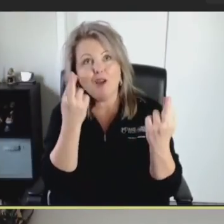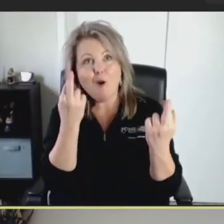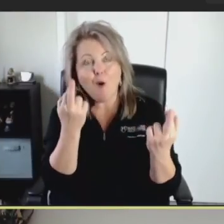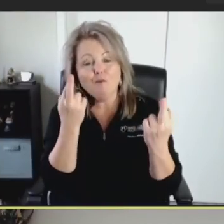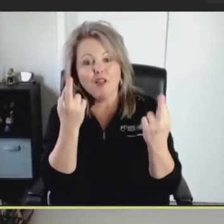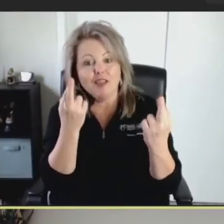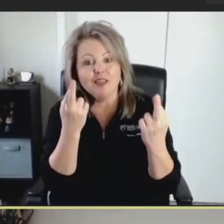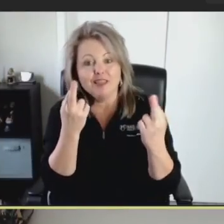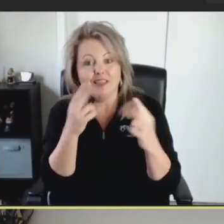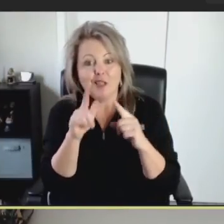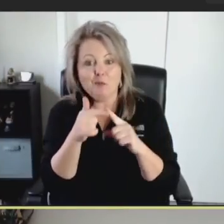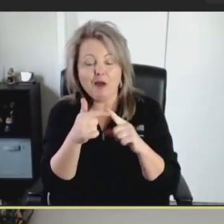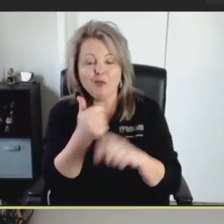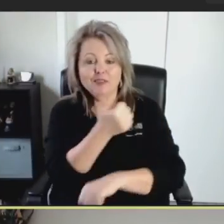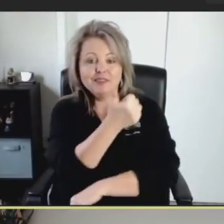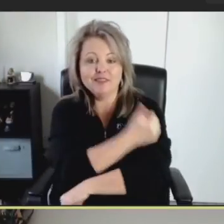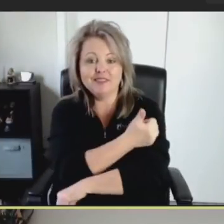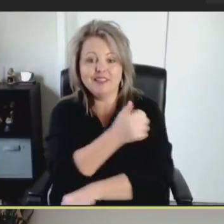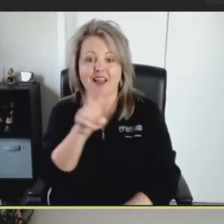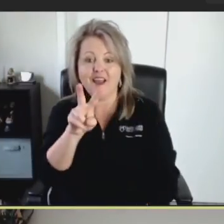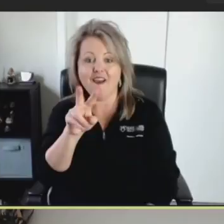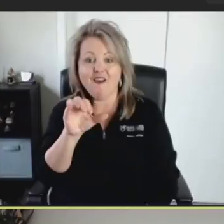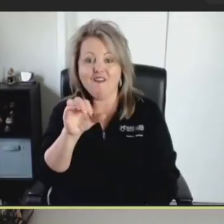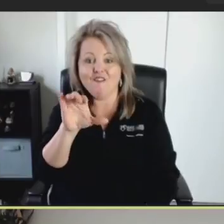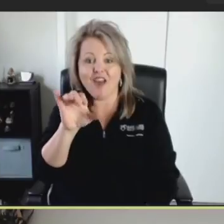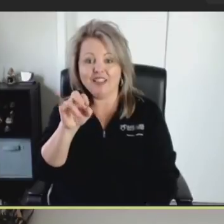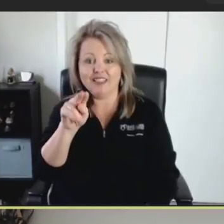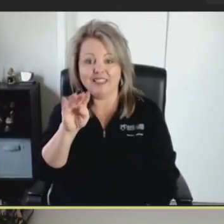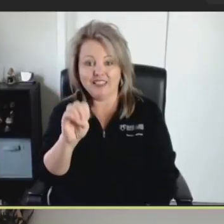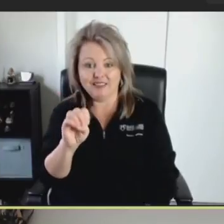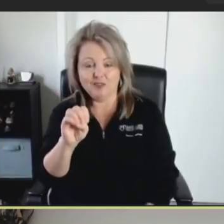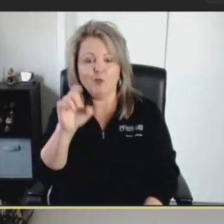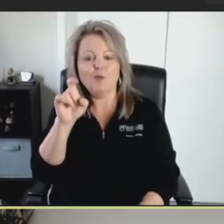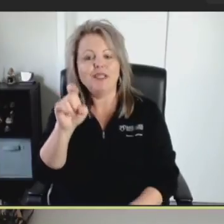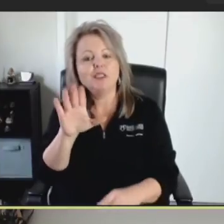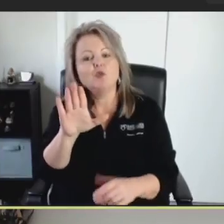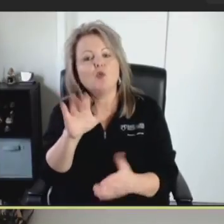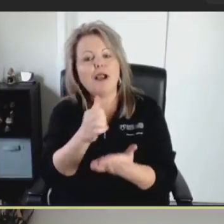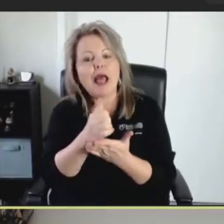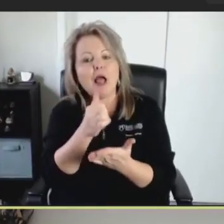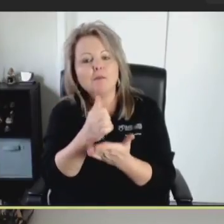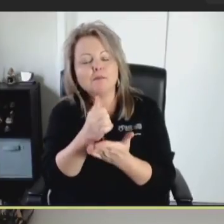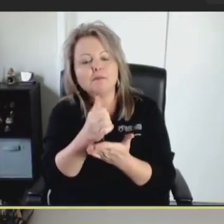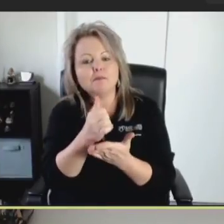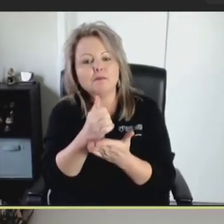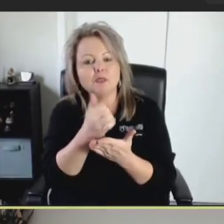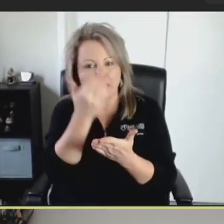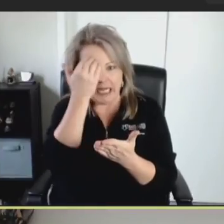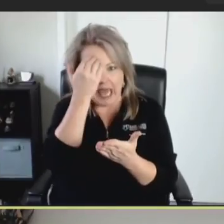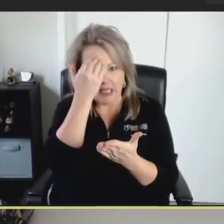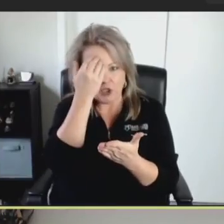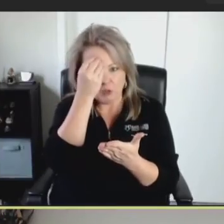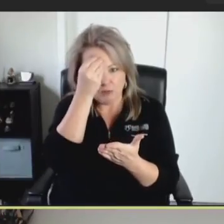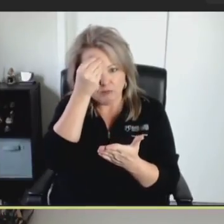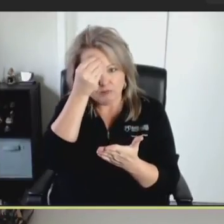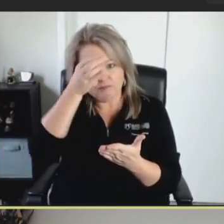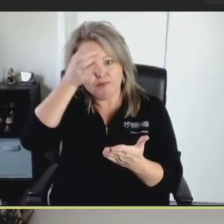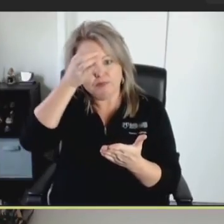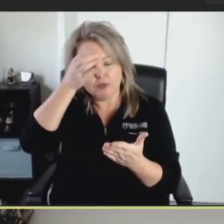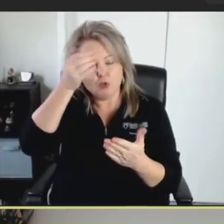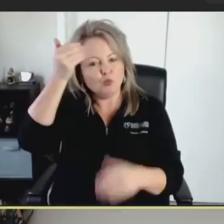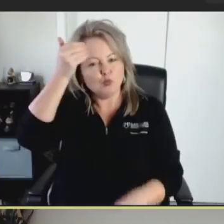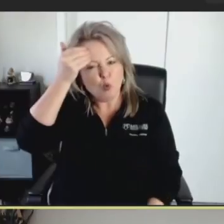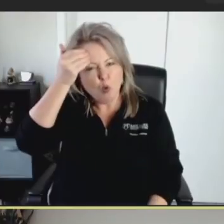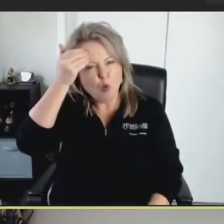this vaccine. We need your help to be knowledgeable about it and to be willing to